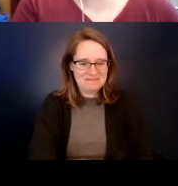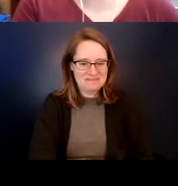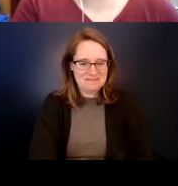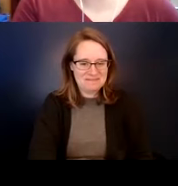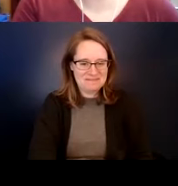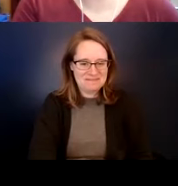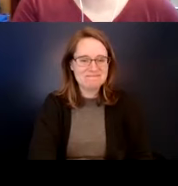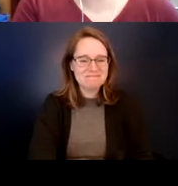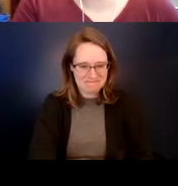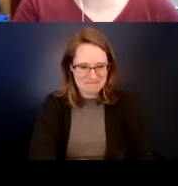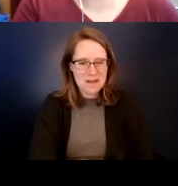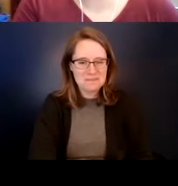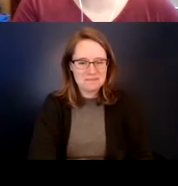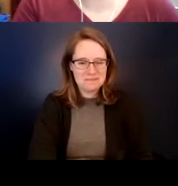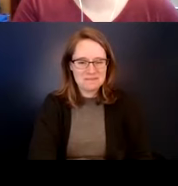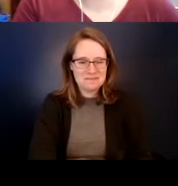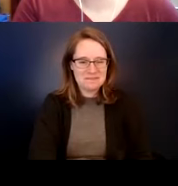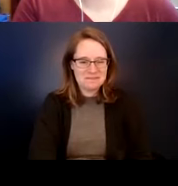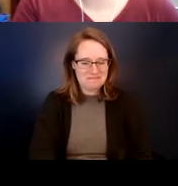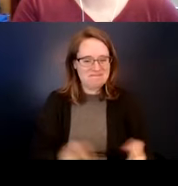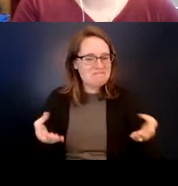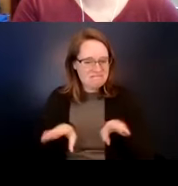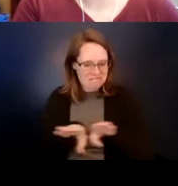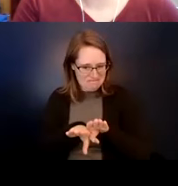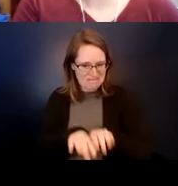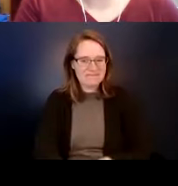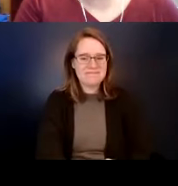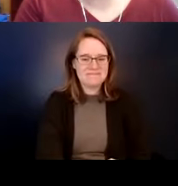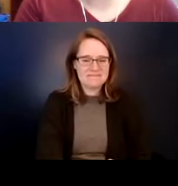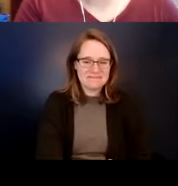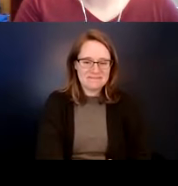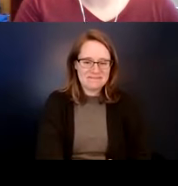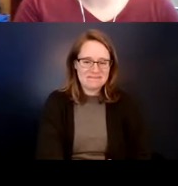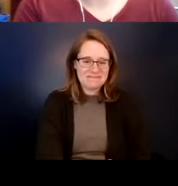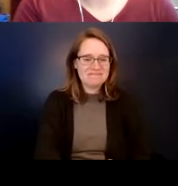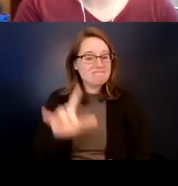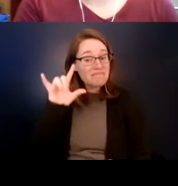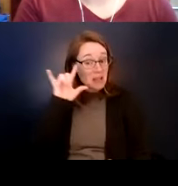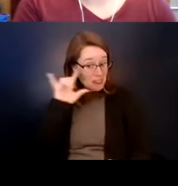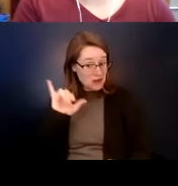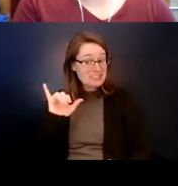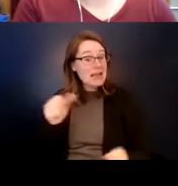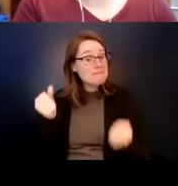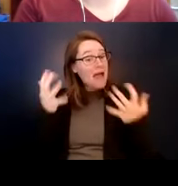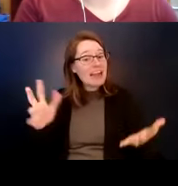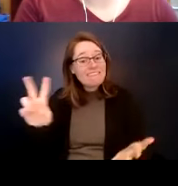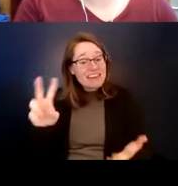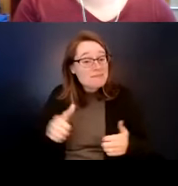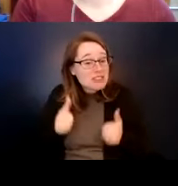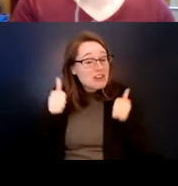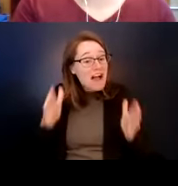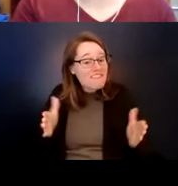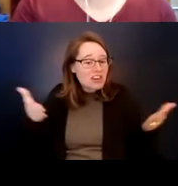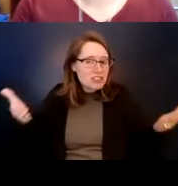All right, gonna end this poll. Looks like we've got a lot of victim survivors in the building